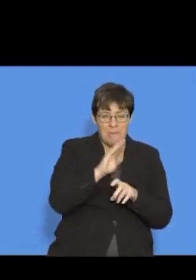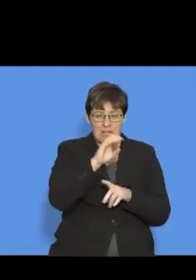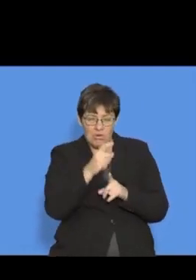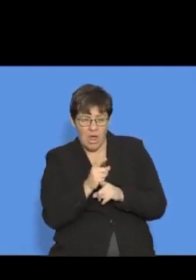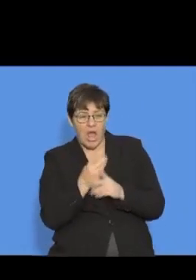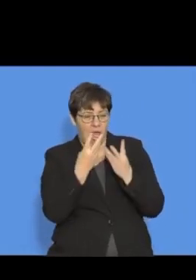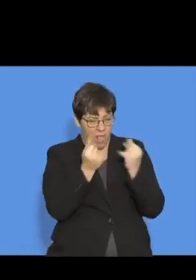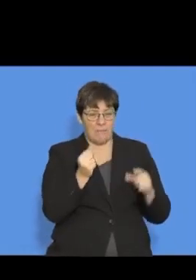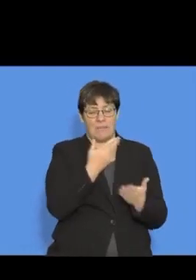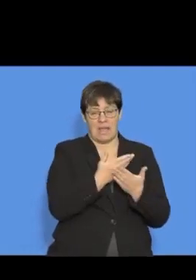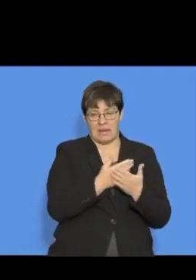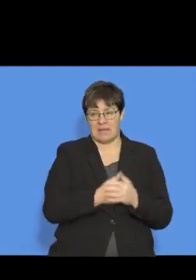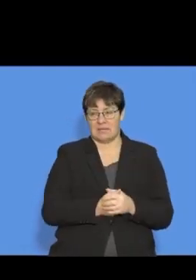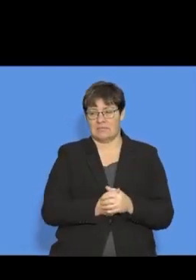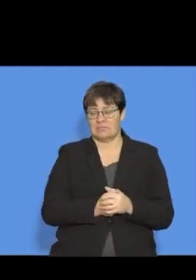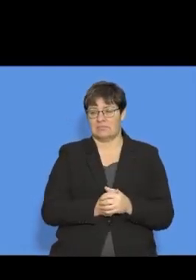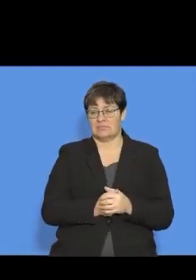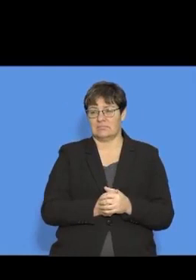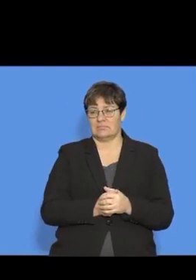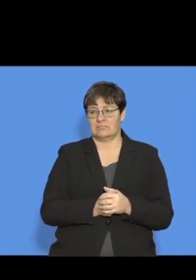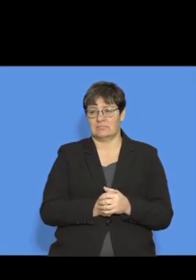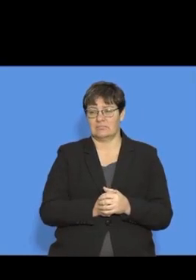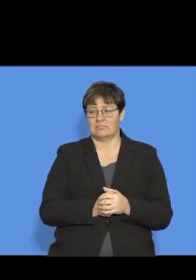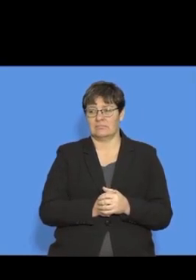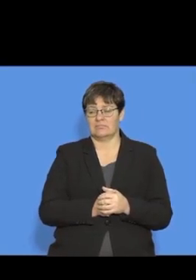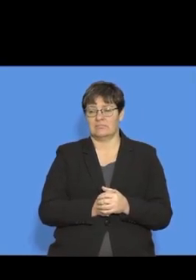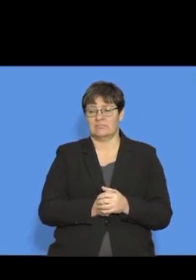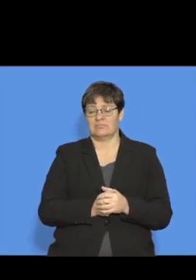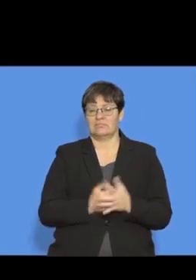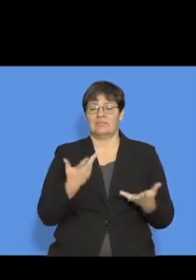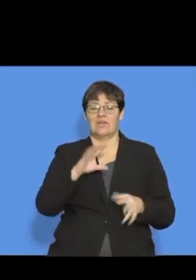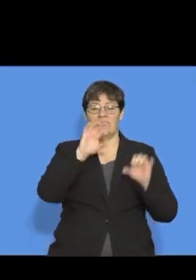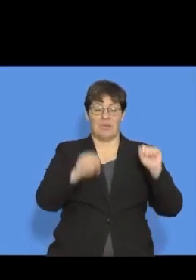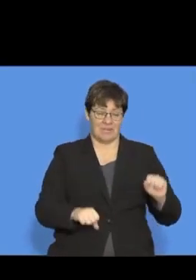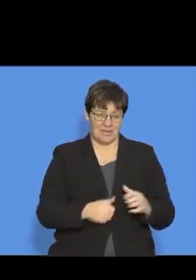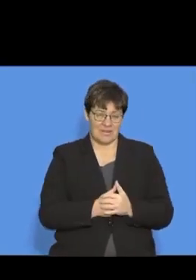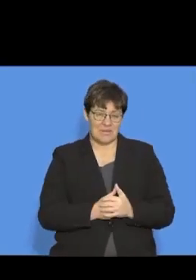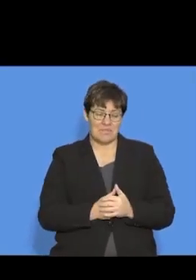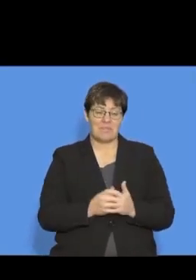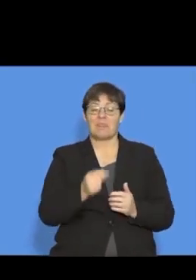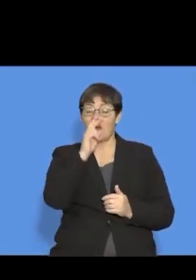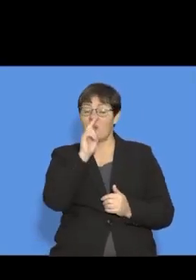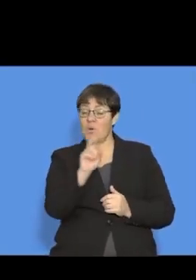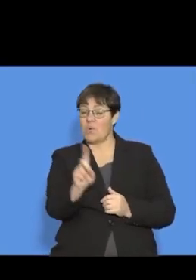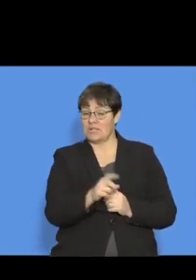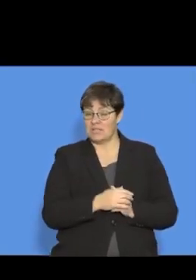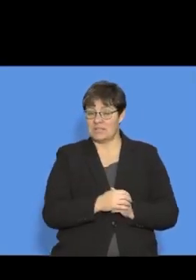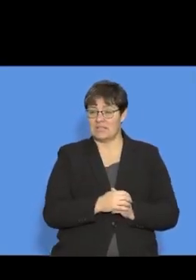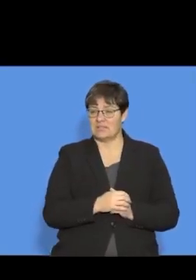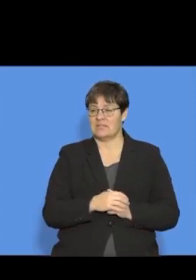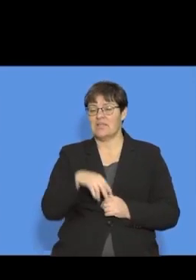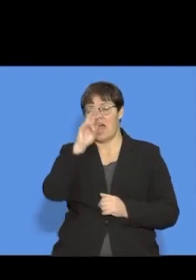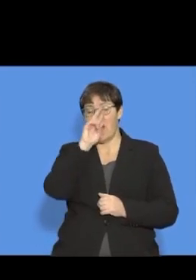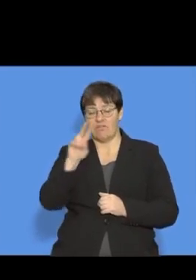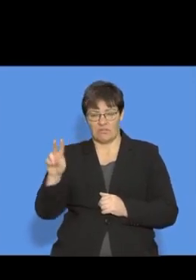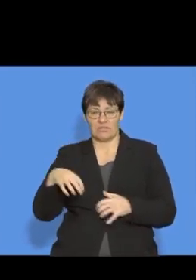help destroy some bacteria or pathogens that might enter along with food. And so, as we wrap up, it's important that we look